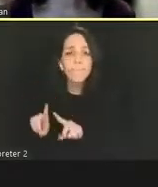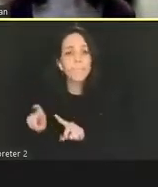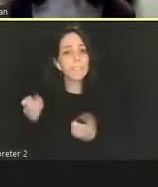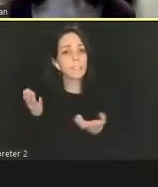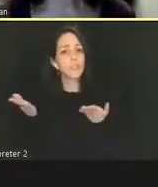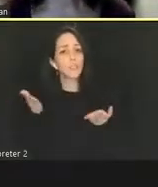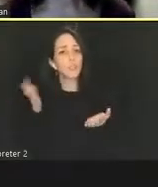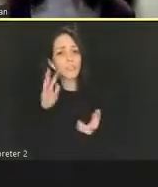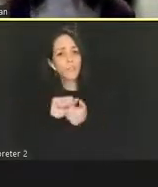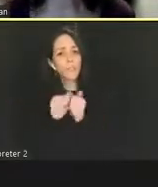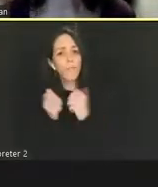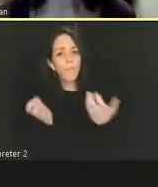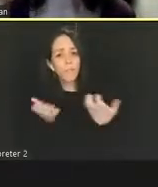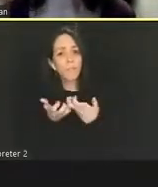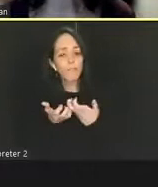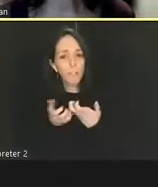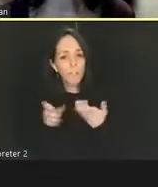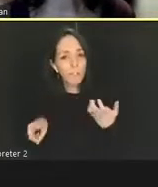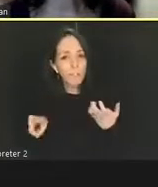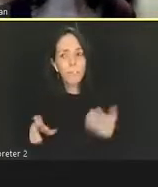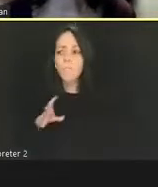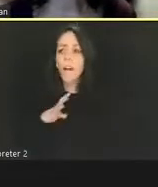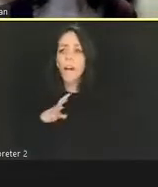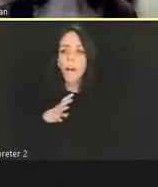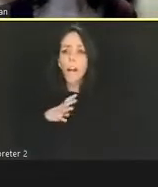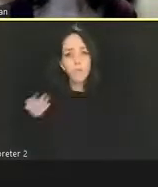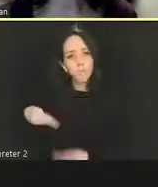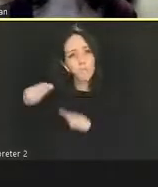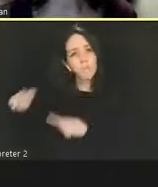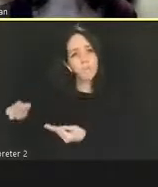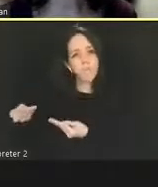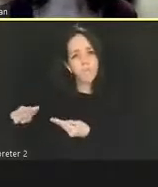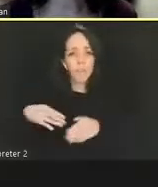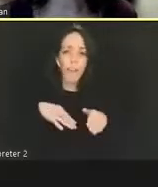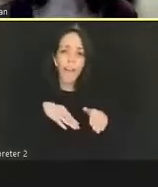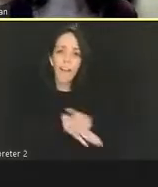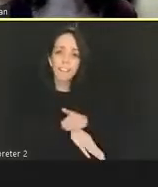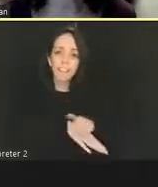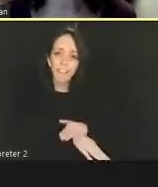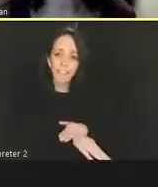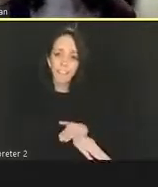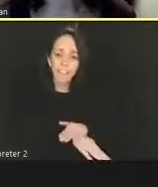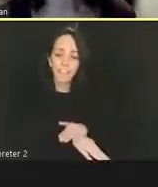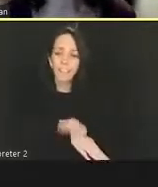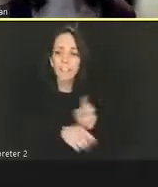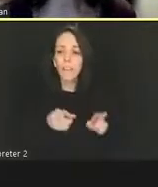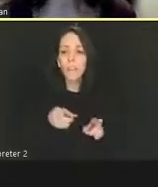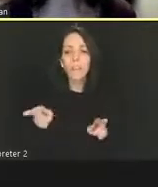modified so that they can access our county services without barrier?